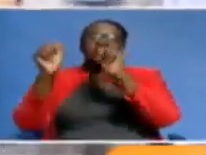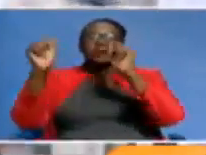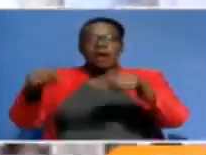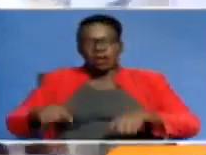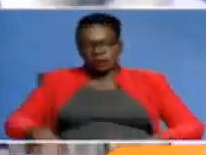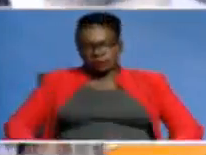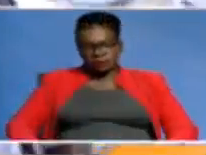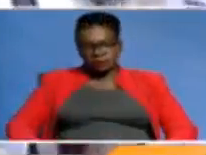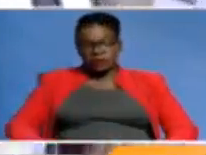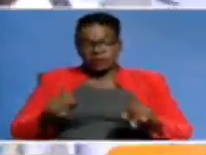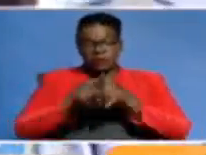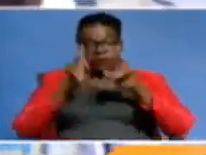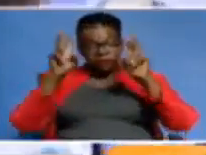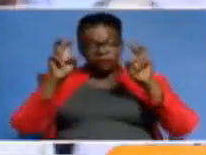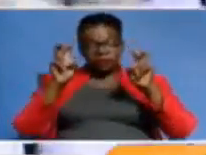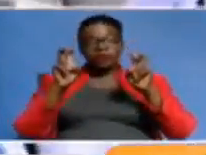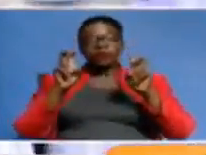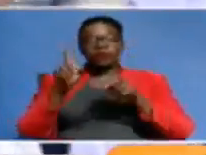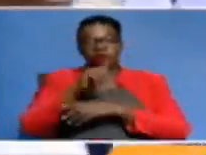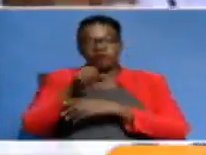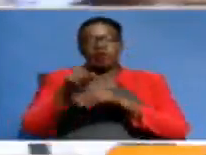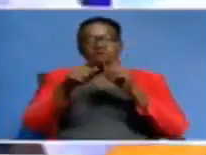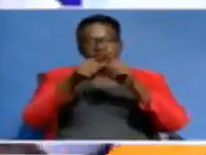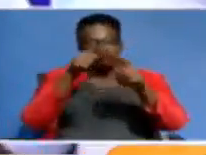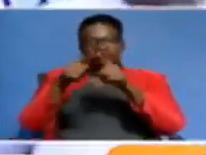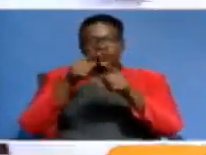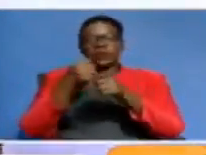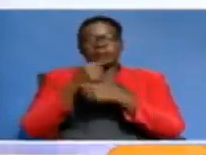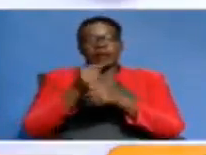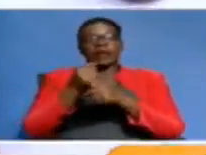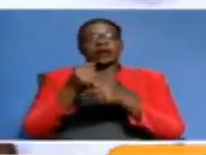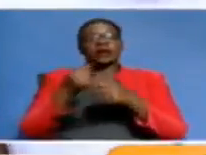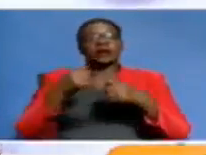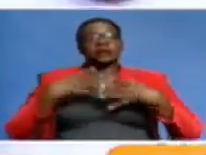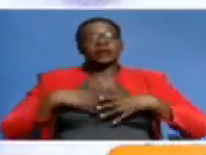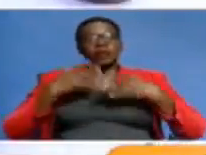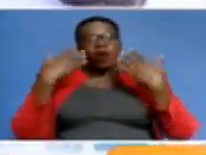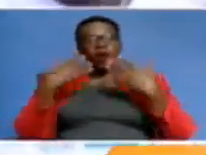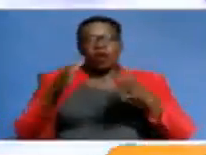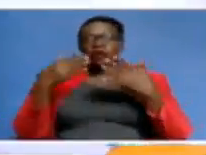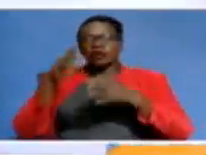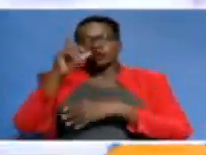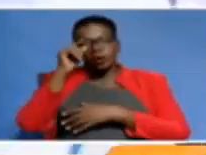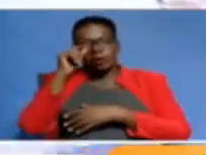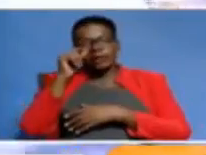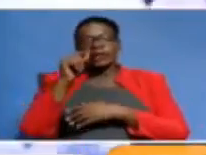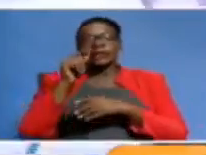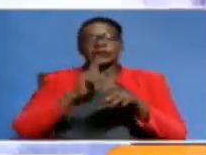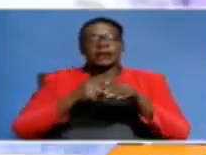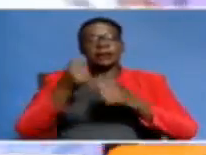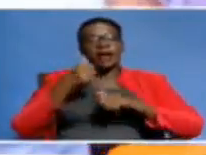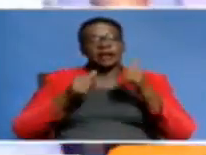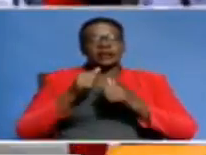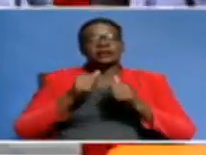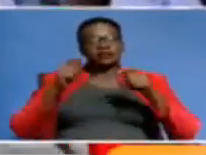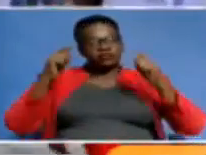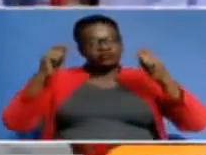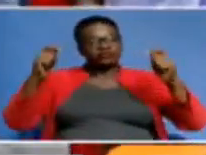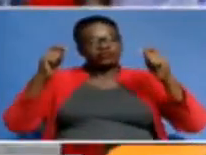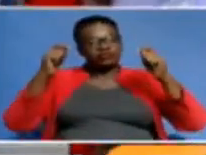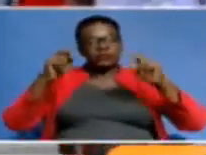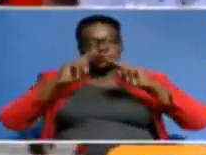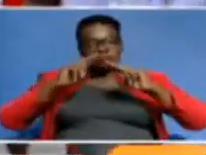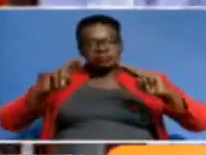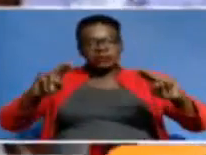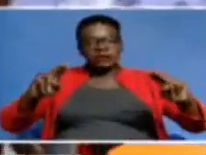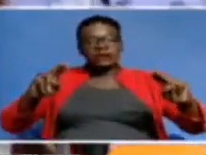is the same theme of illegal executions and forced disappearances that emerged in Mombasa as activists held peaceful demonstrations protesting the